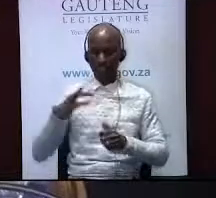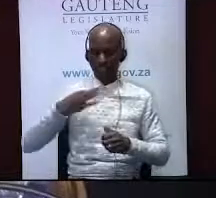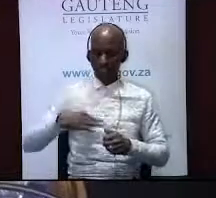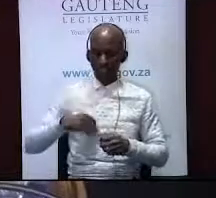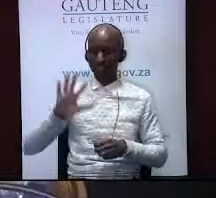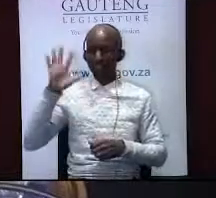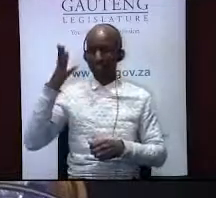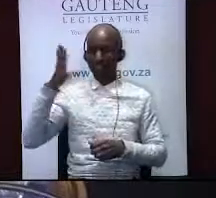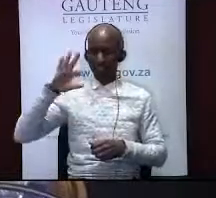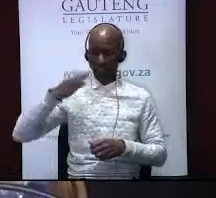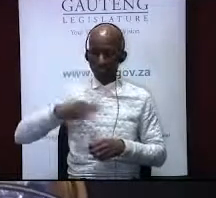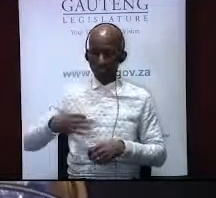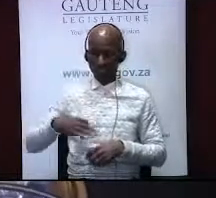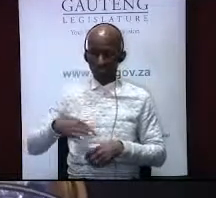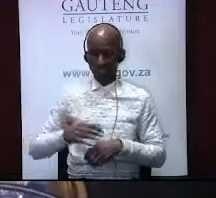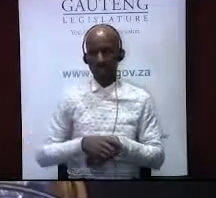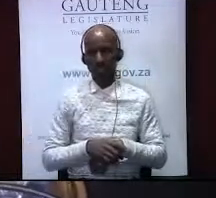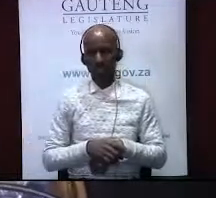girls.